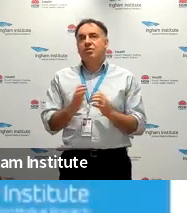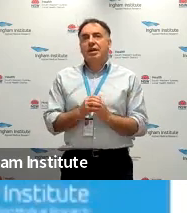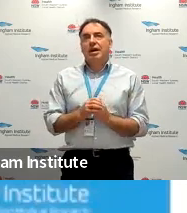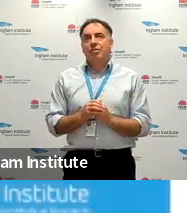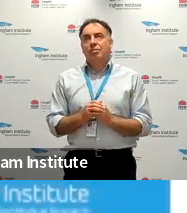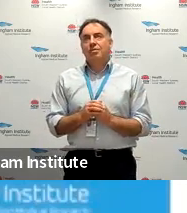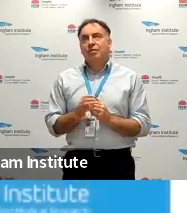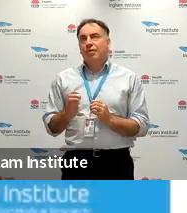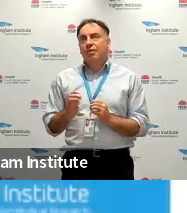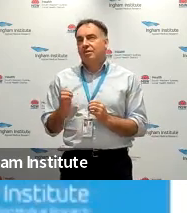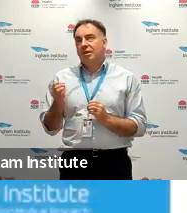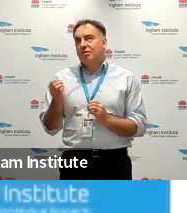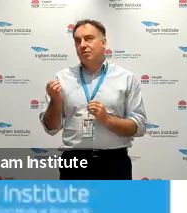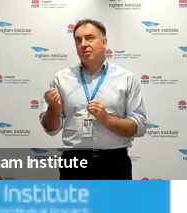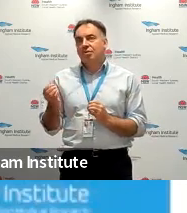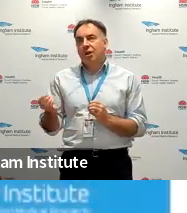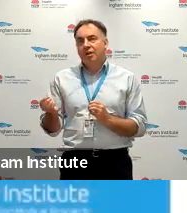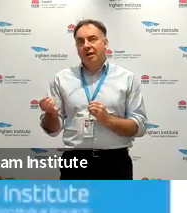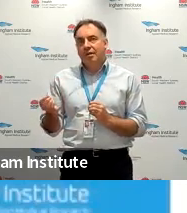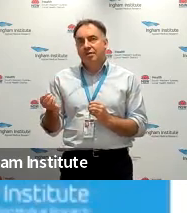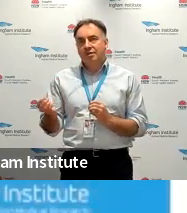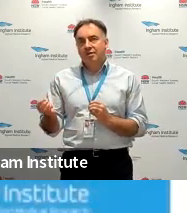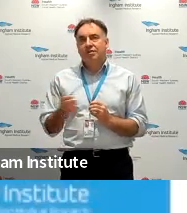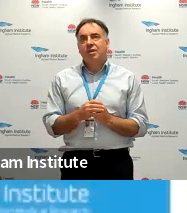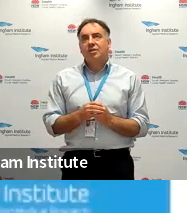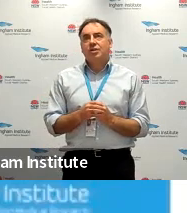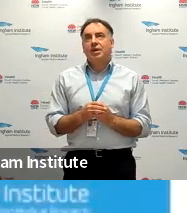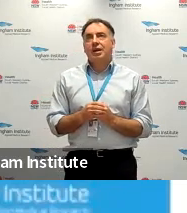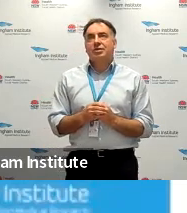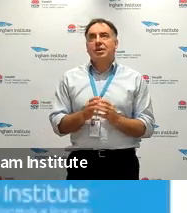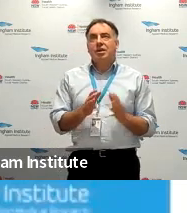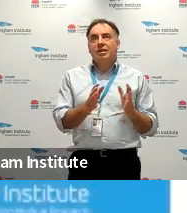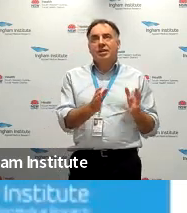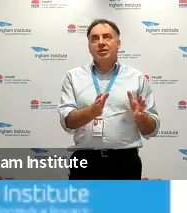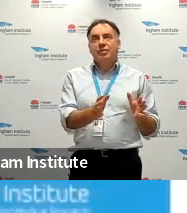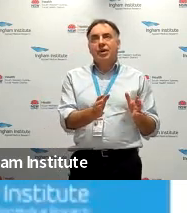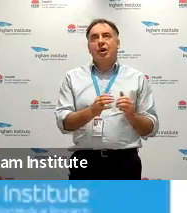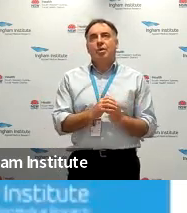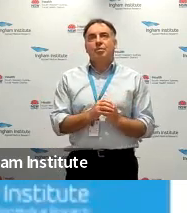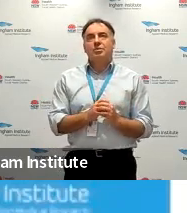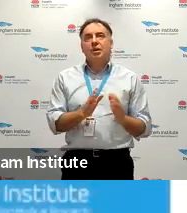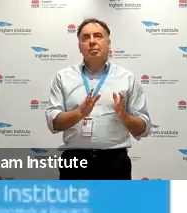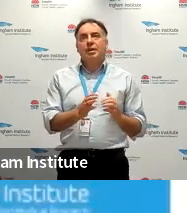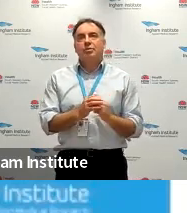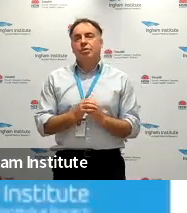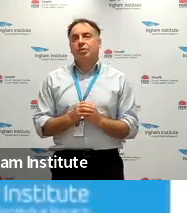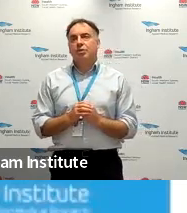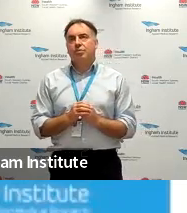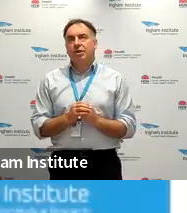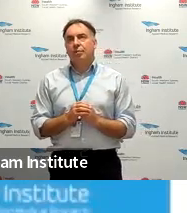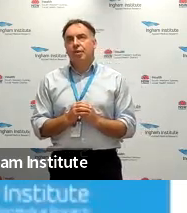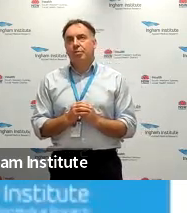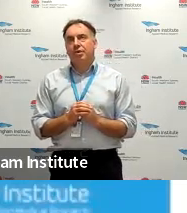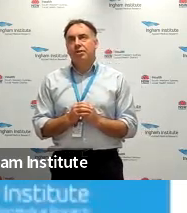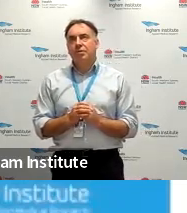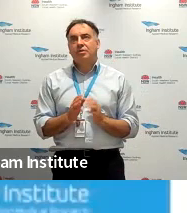other screening algorithms for things like structural cardiac disease, so we can actually identify heart problems and make sure that those